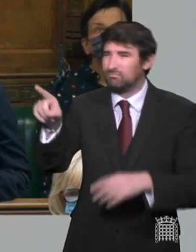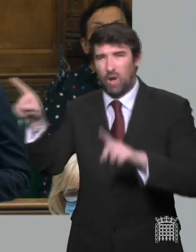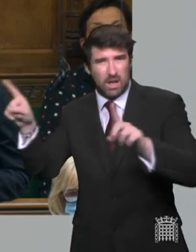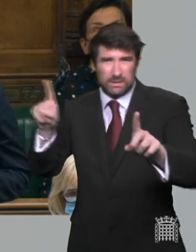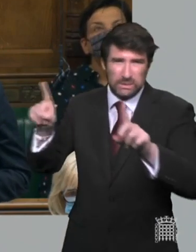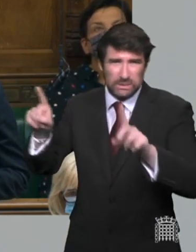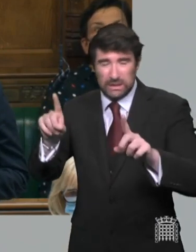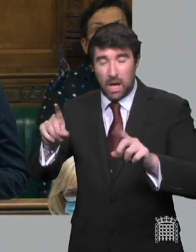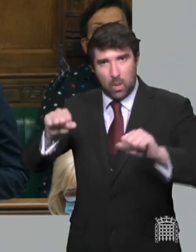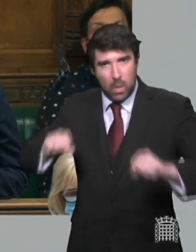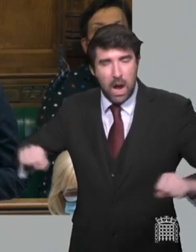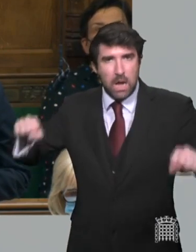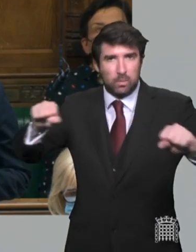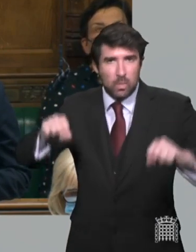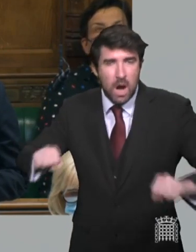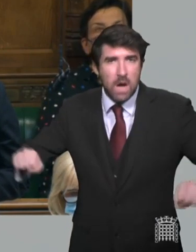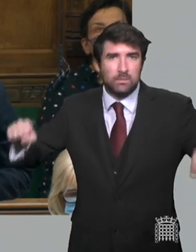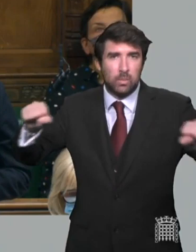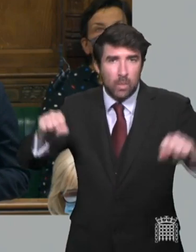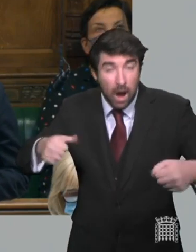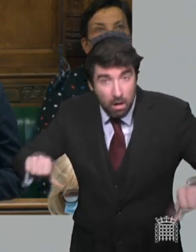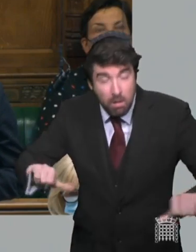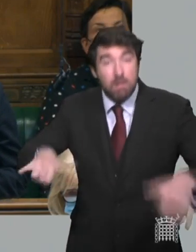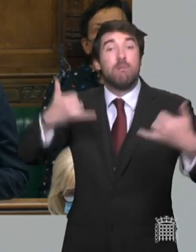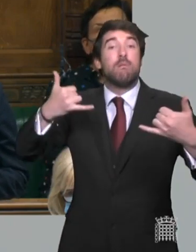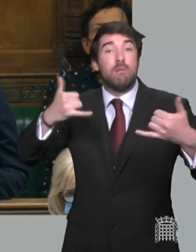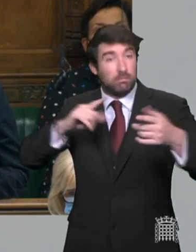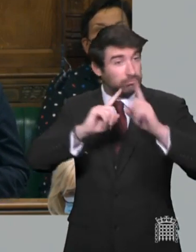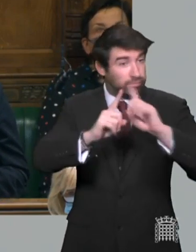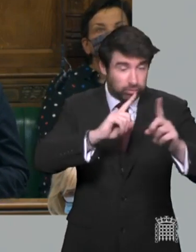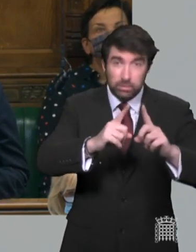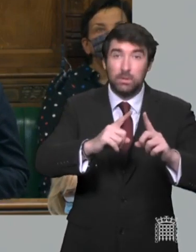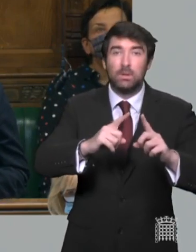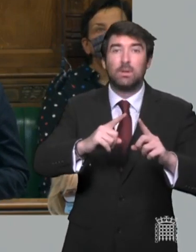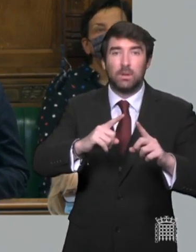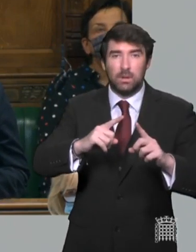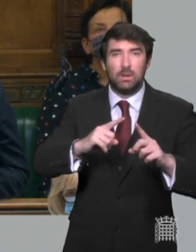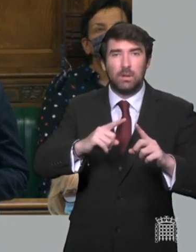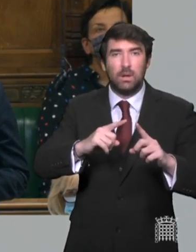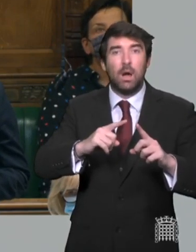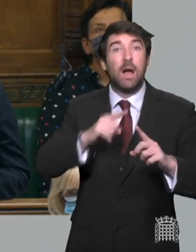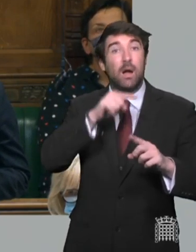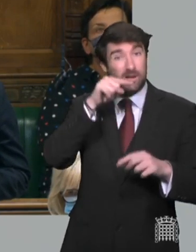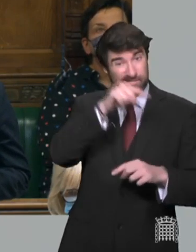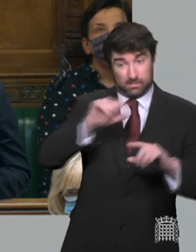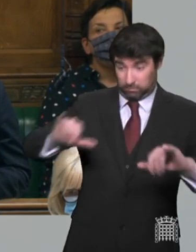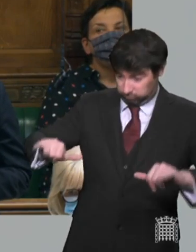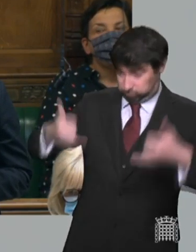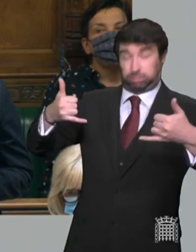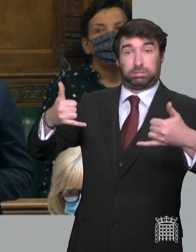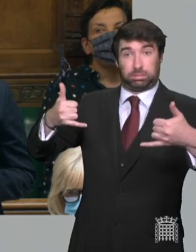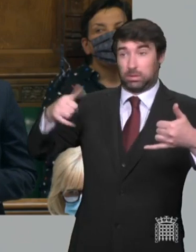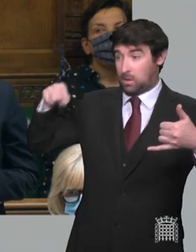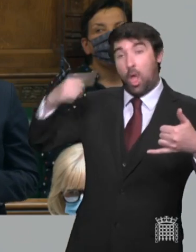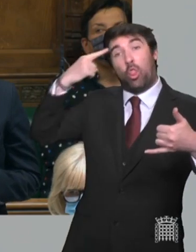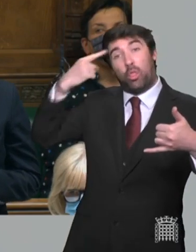someone. However, when they thought my constituent had hung up, he overheard them laughing and say to a colleague, "We